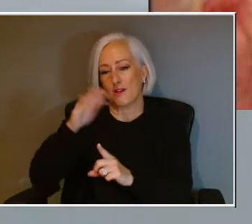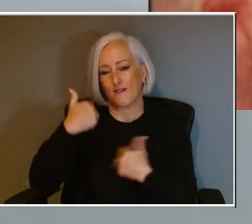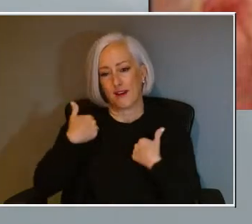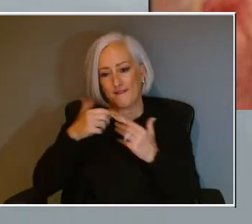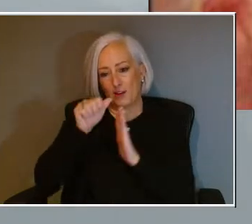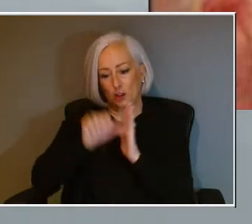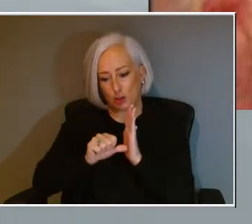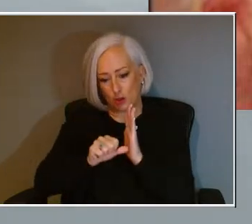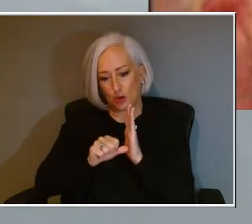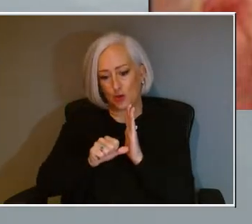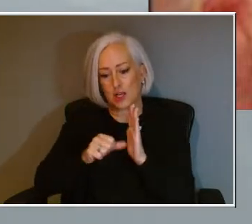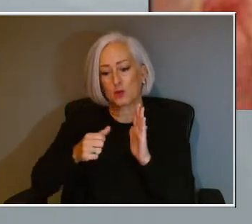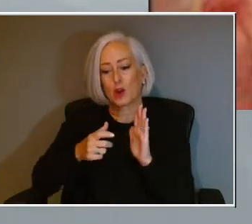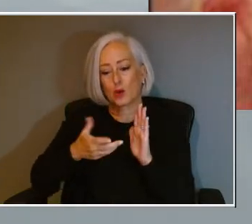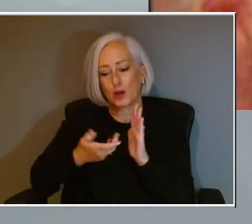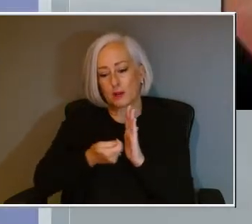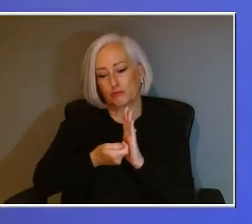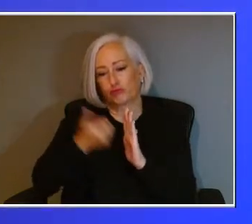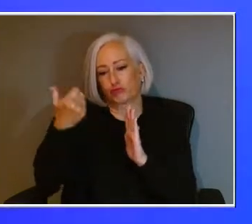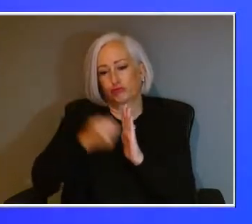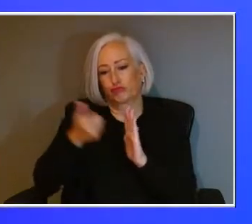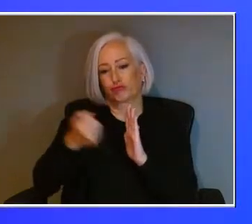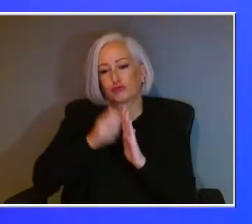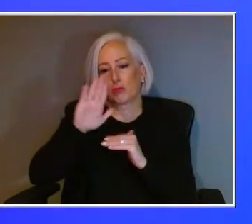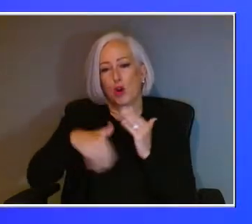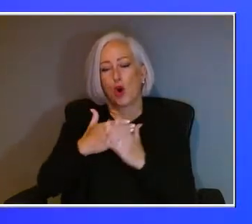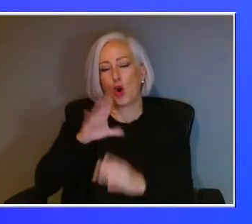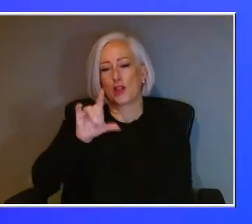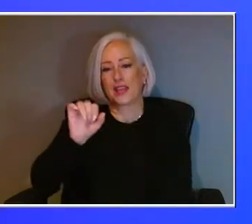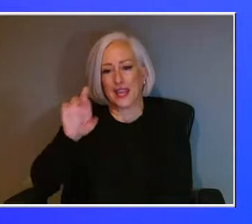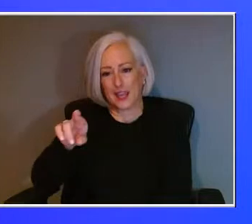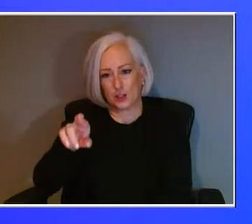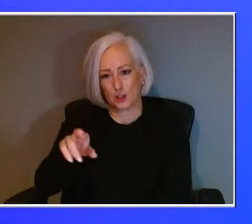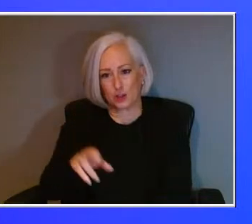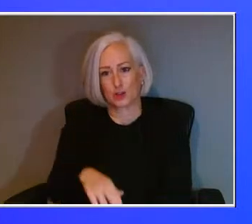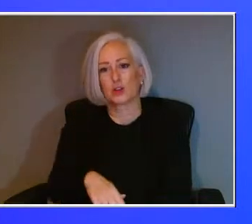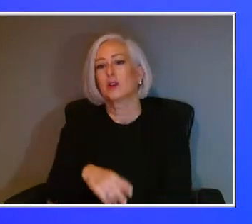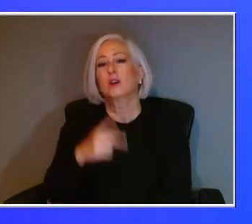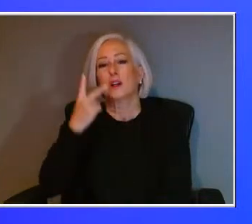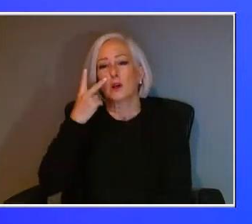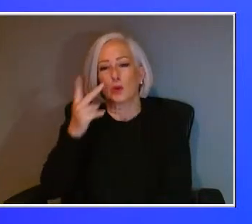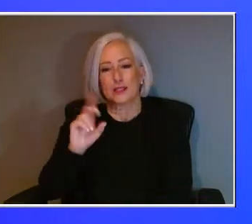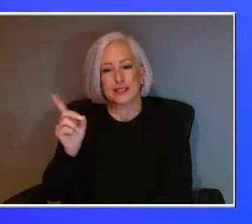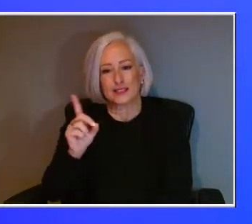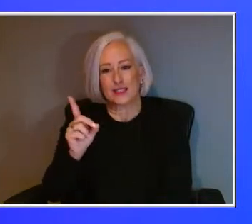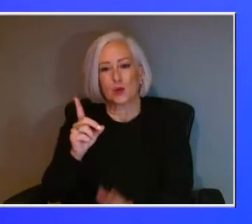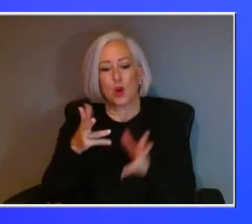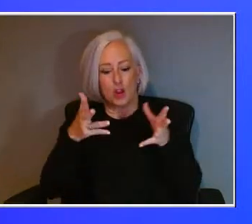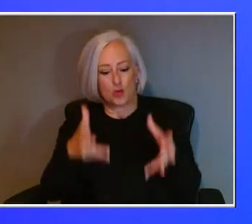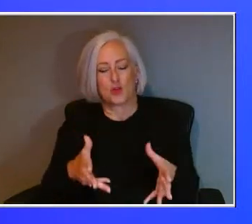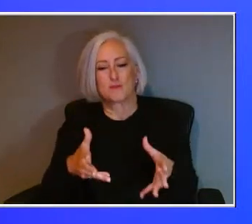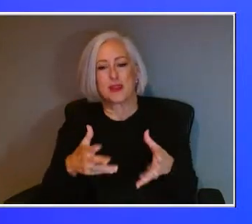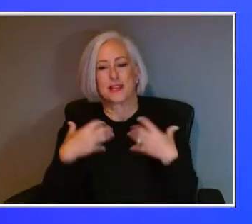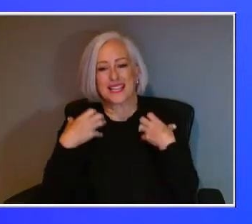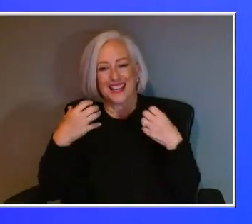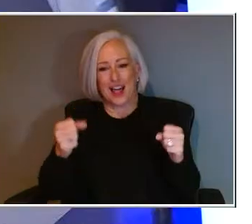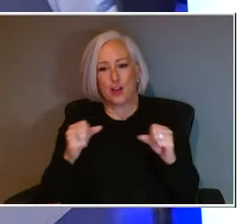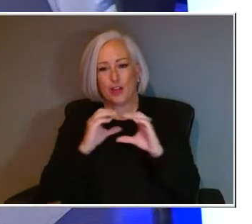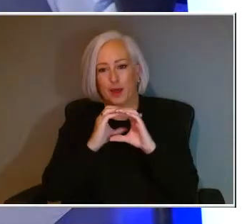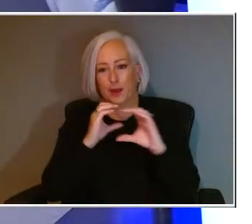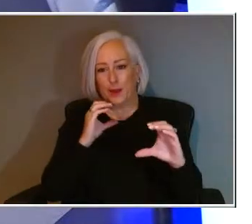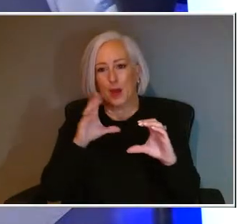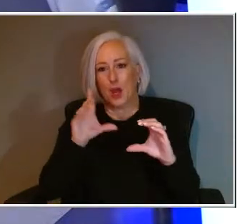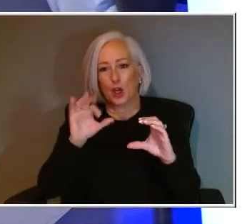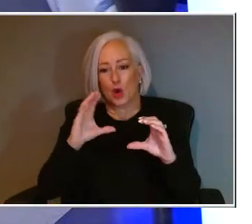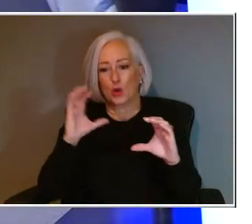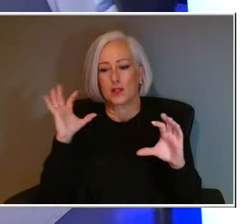cut out. So we're seeing the area of anastomosis where the remaining healthy colon has been rejoined. You said you had never seen